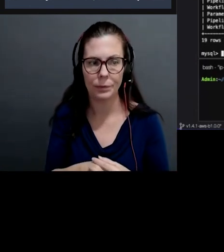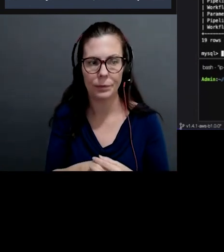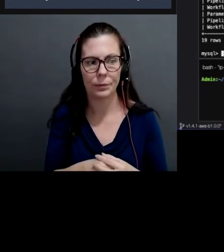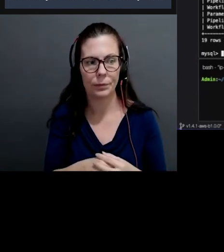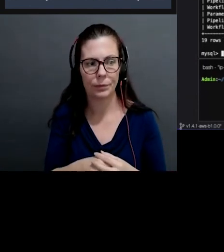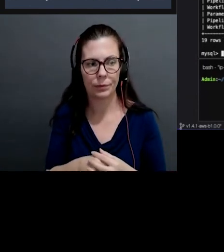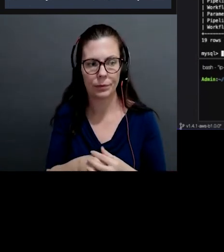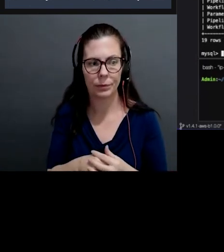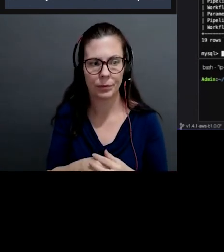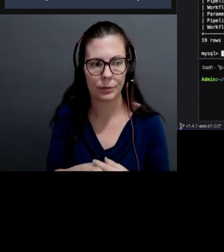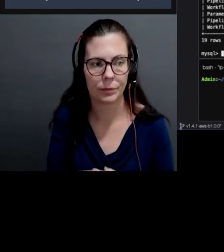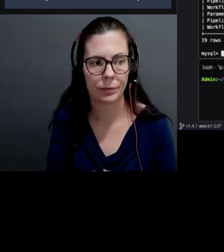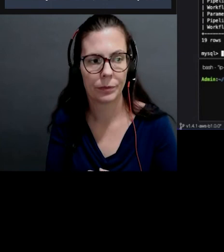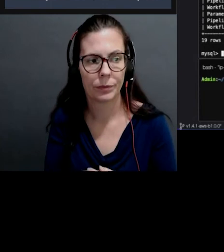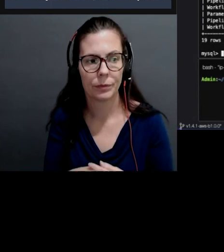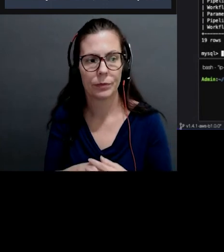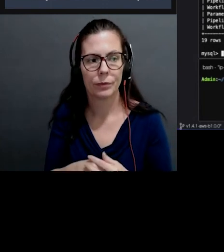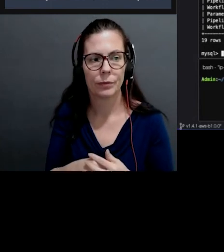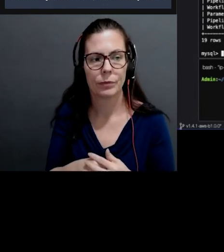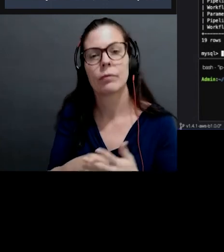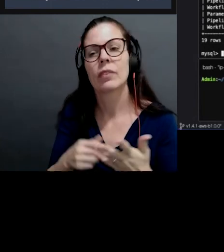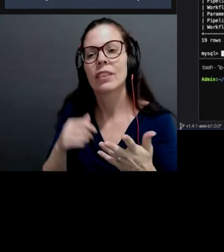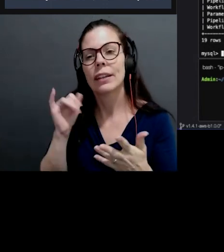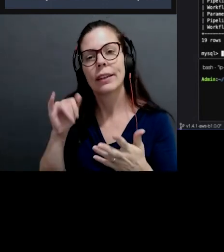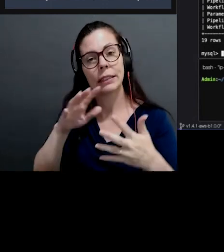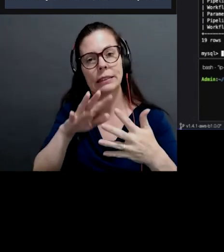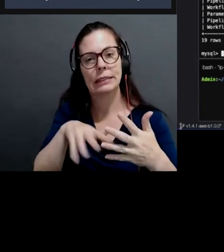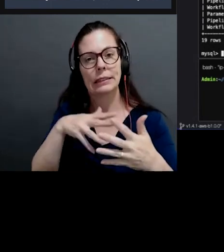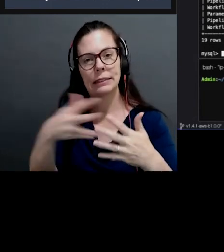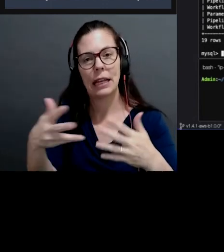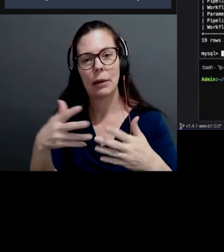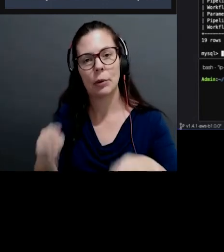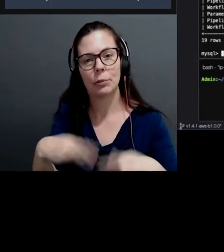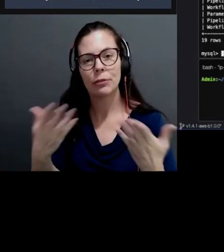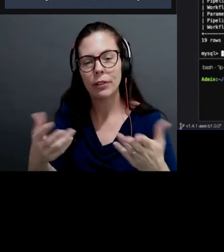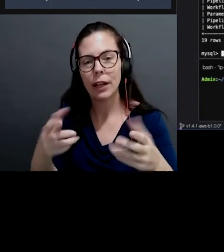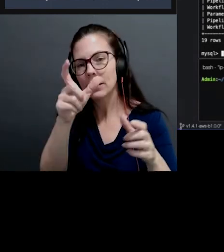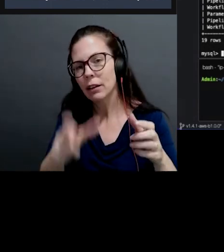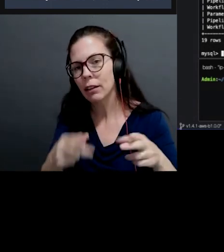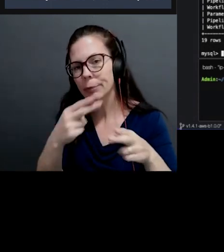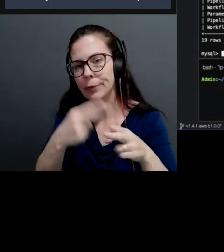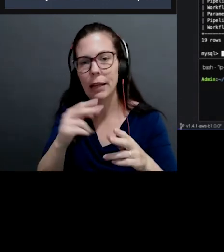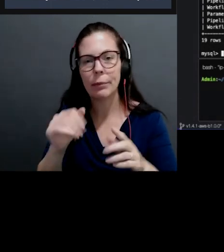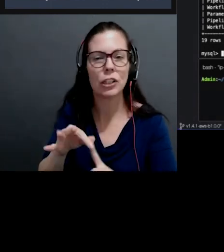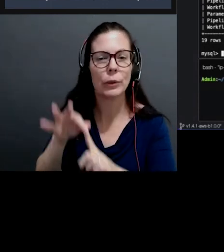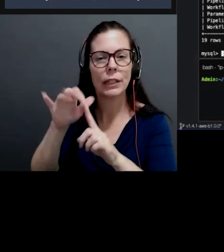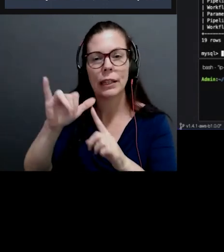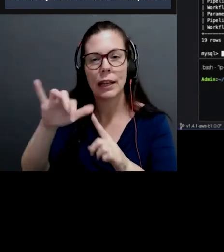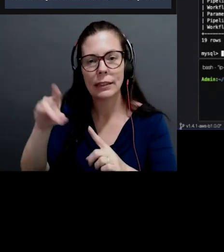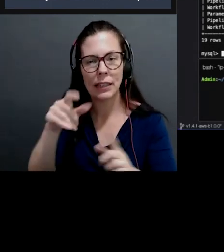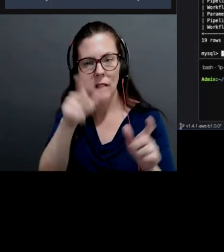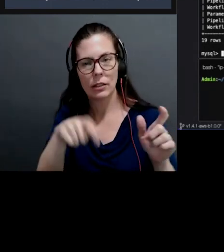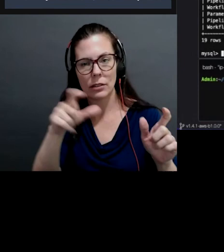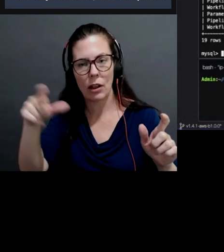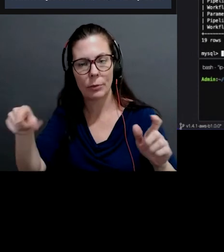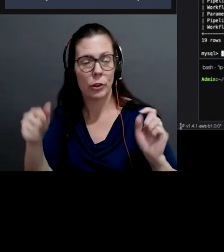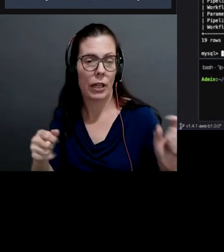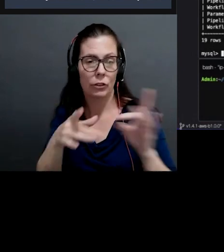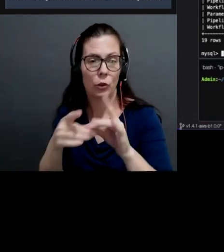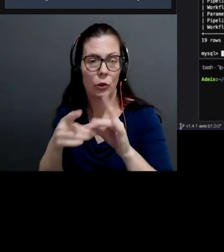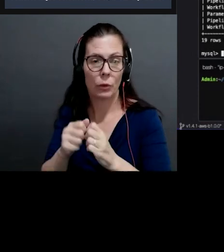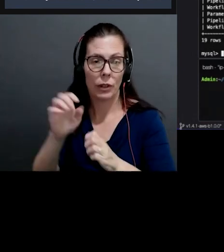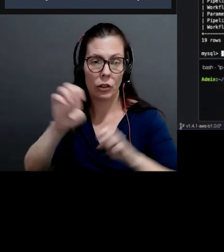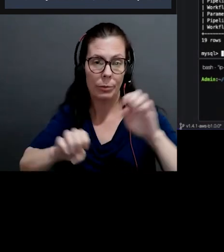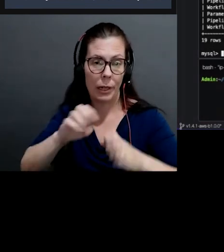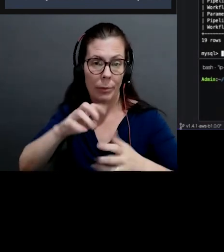You can see that these tables provide the column names like experiment unique ID, and these are the columns which could be joined with your experiment table